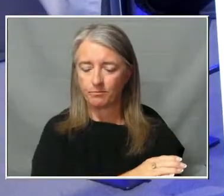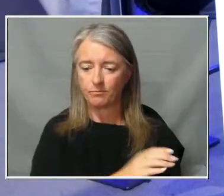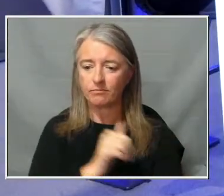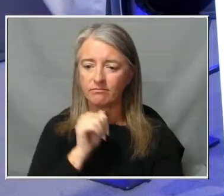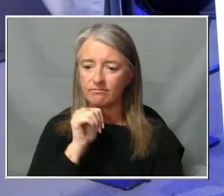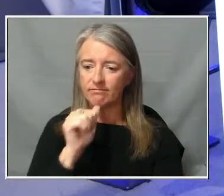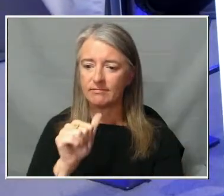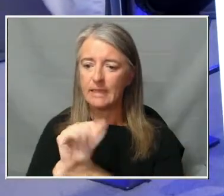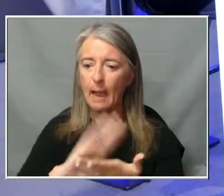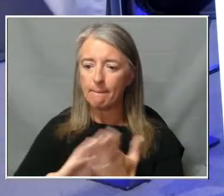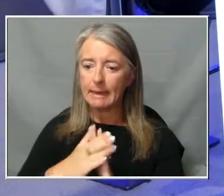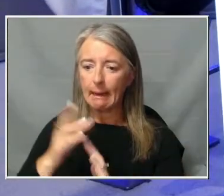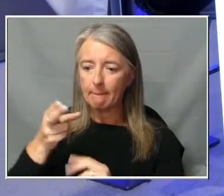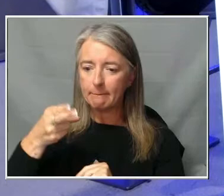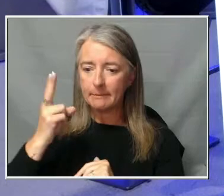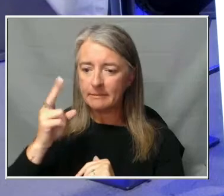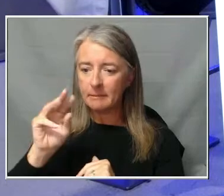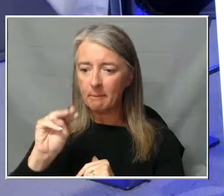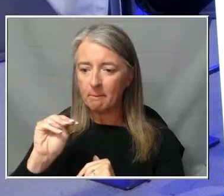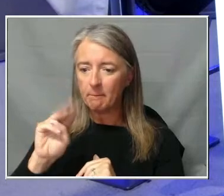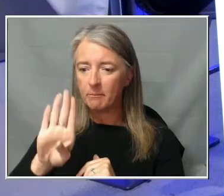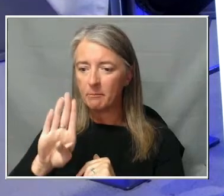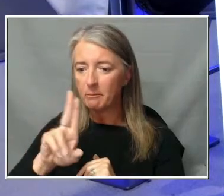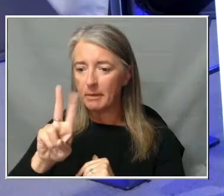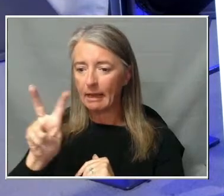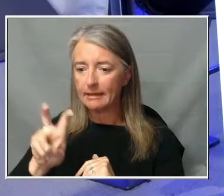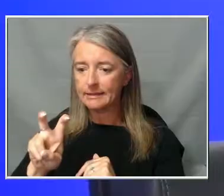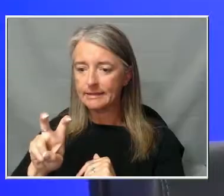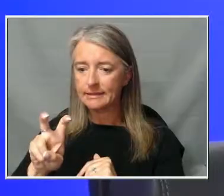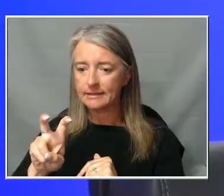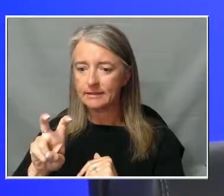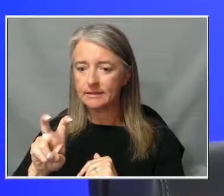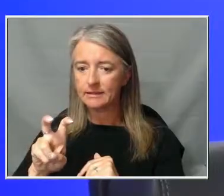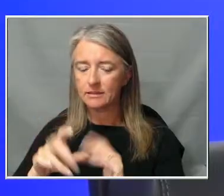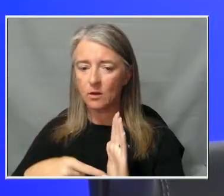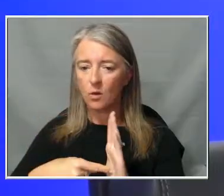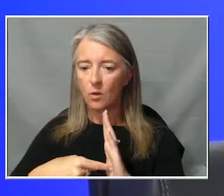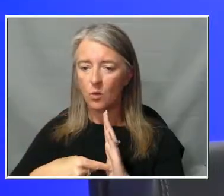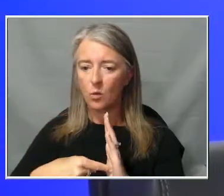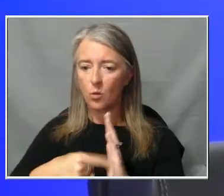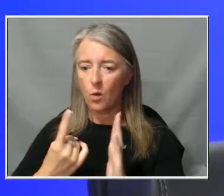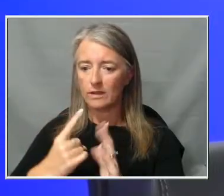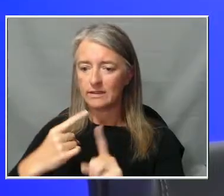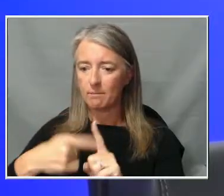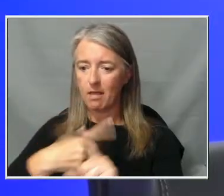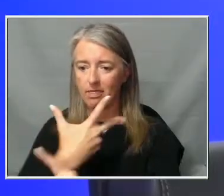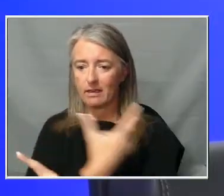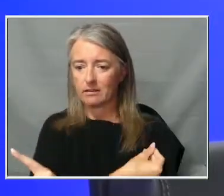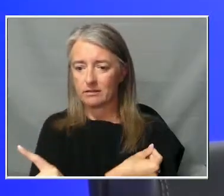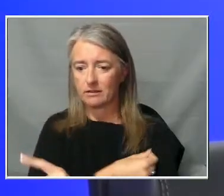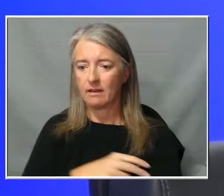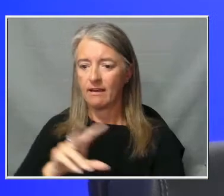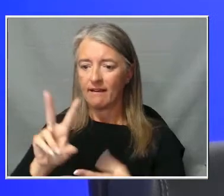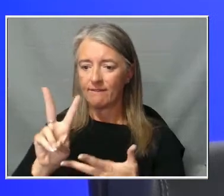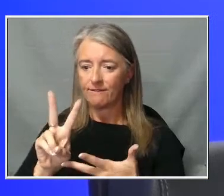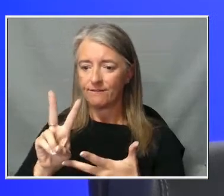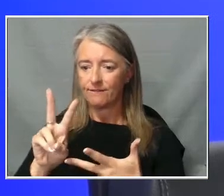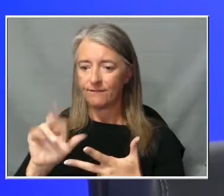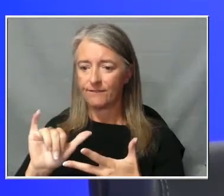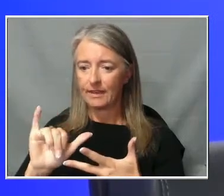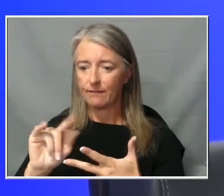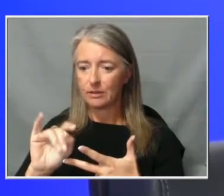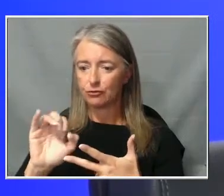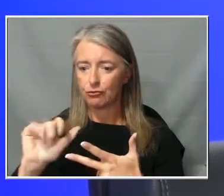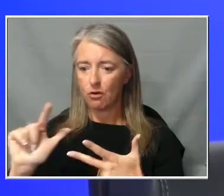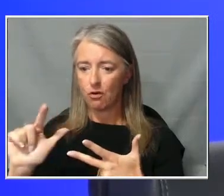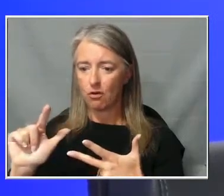not getting the buzz. Okay. And that is one that comes in once a month injection, popularly called Vivitrol. So the good part is when you're taking an